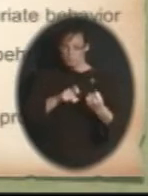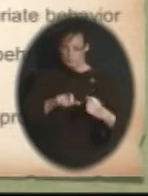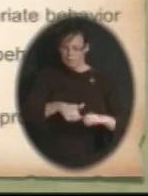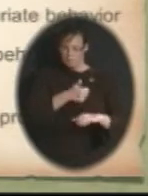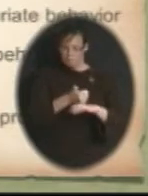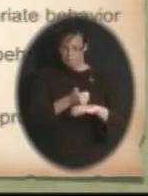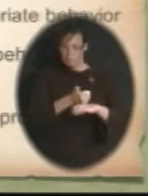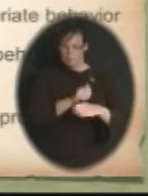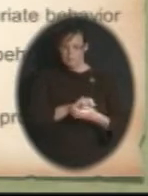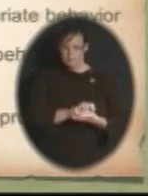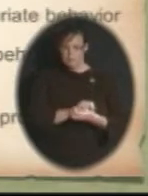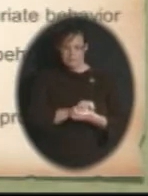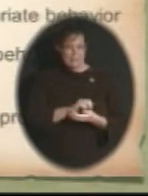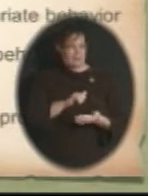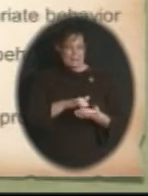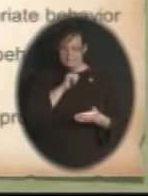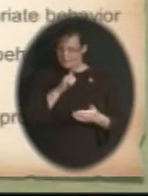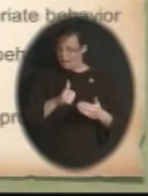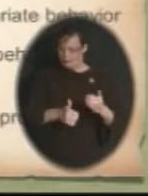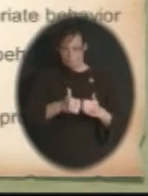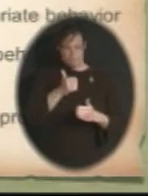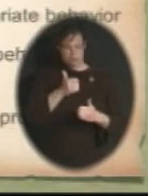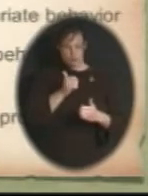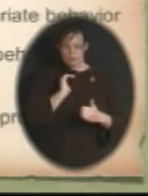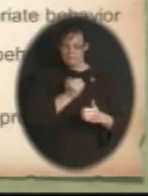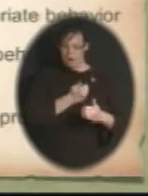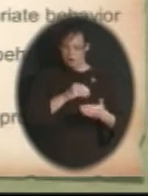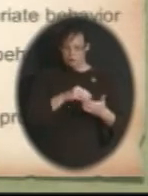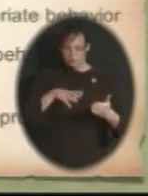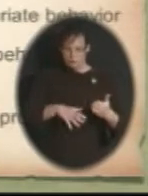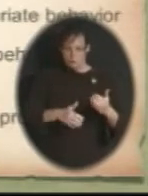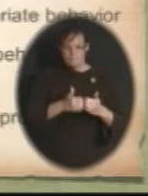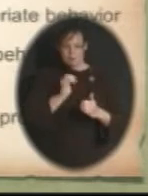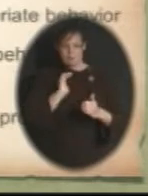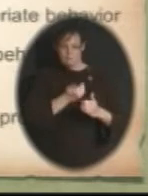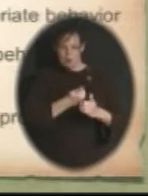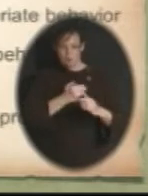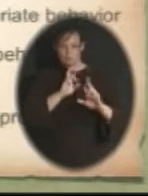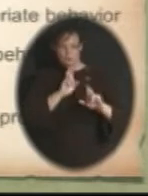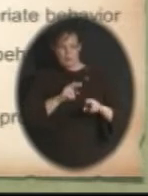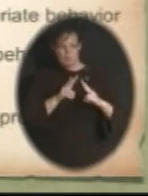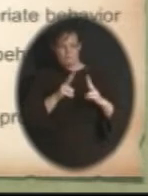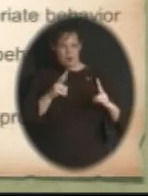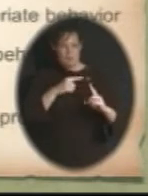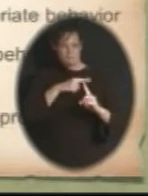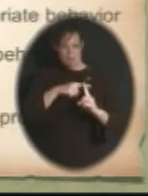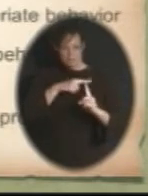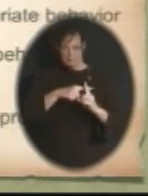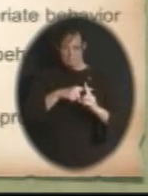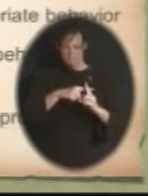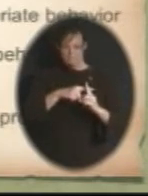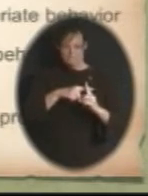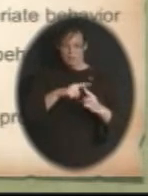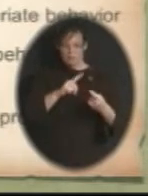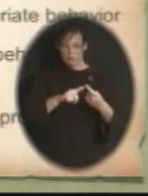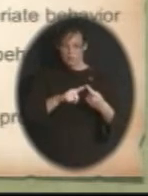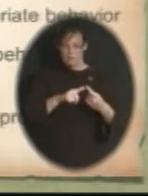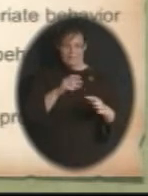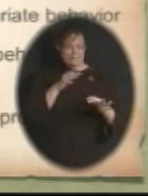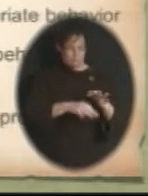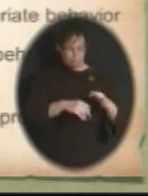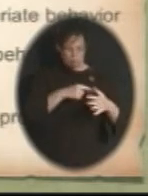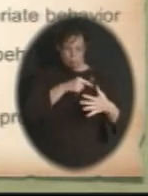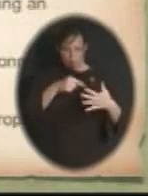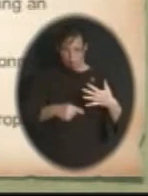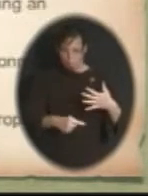place. Okay, that's not the majority of our students. The majority of our students are responding very well, very positively to these simple